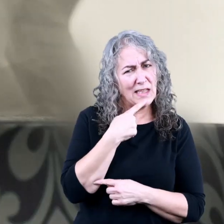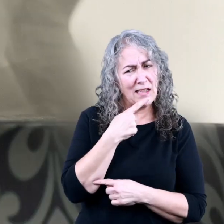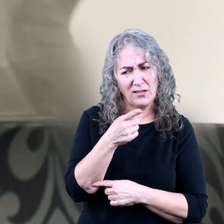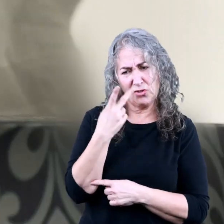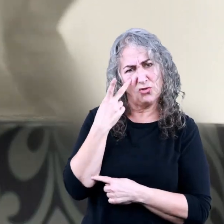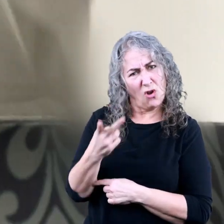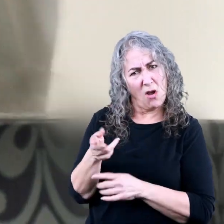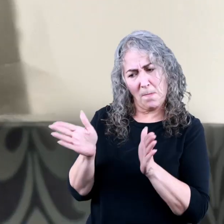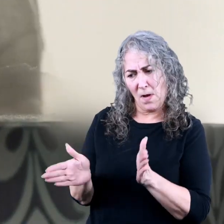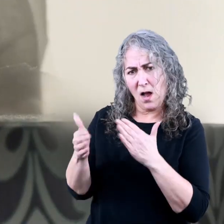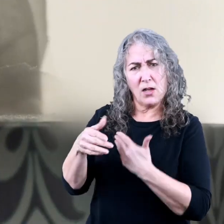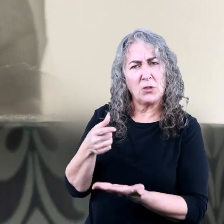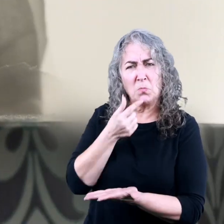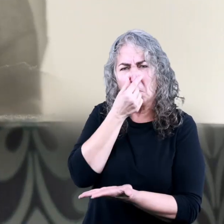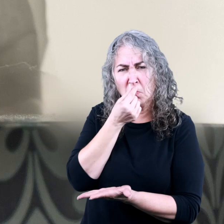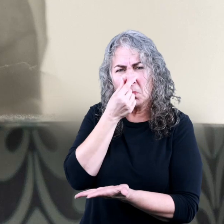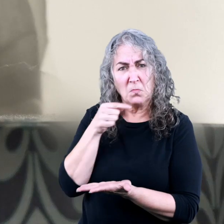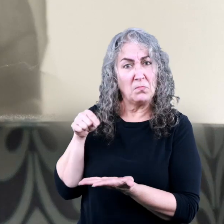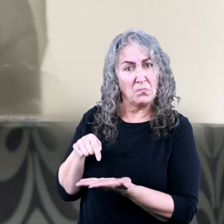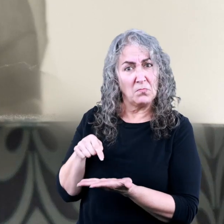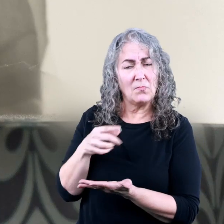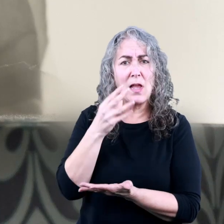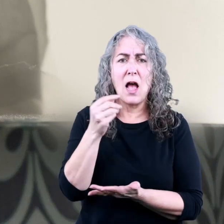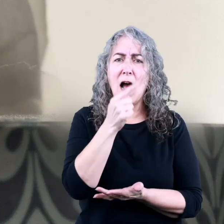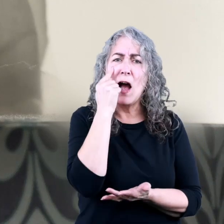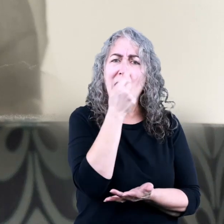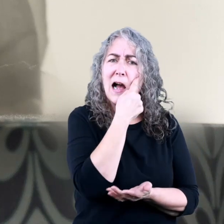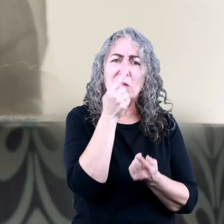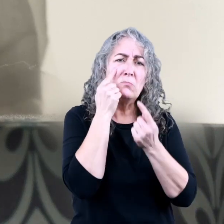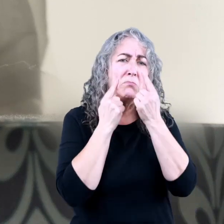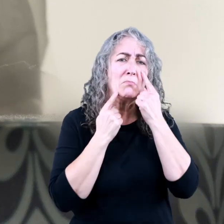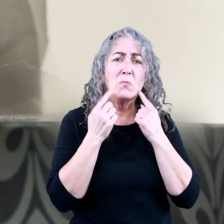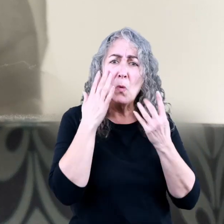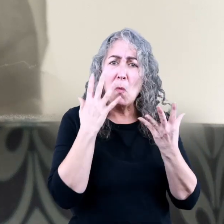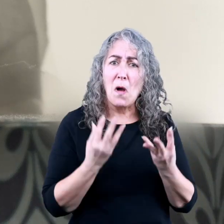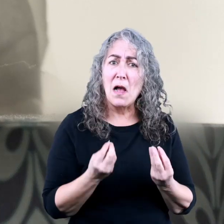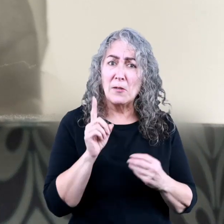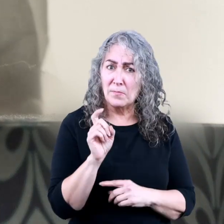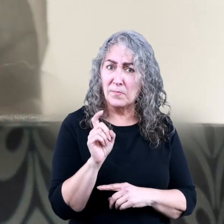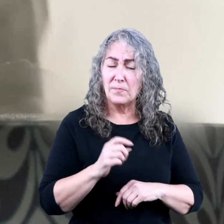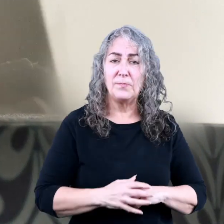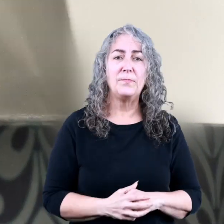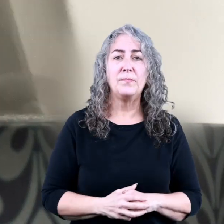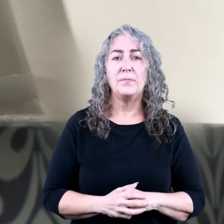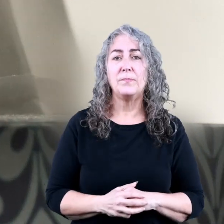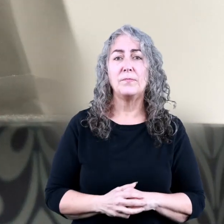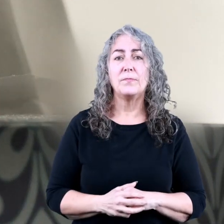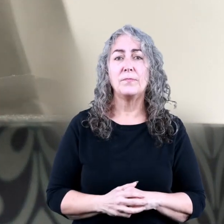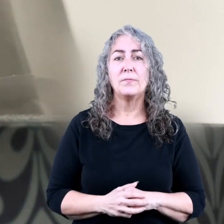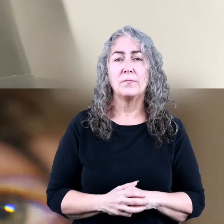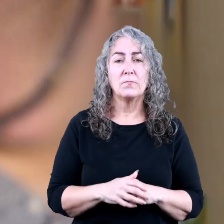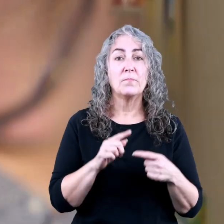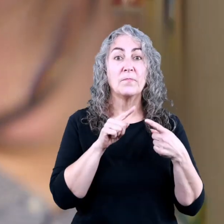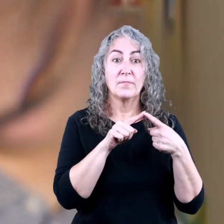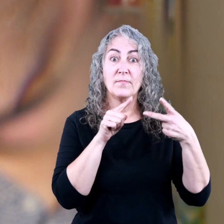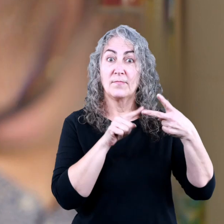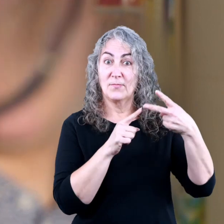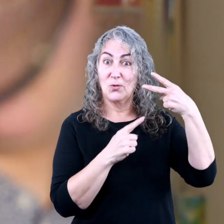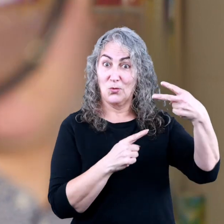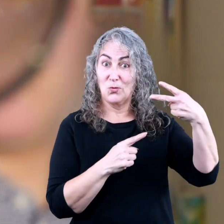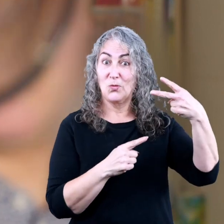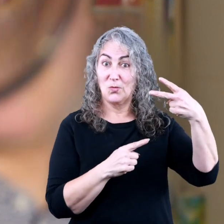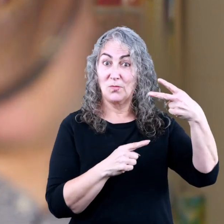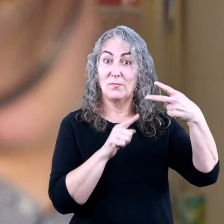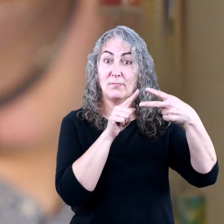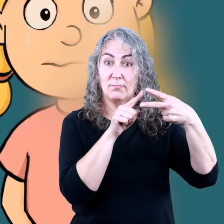Did you say the box of tissues next to her? And what about her eyes being wet? Based on those